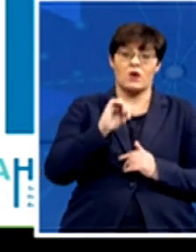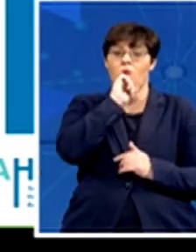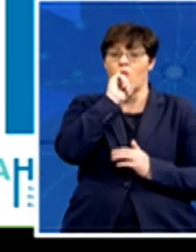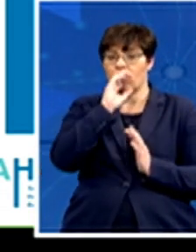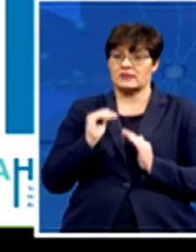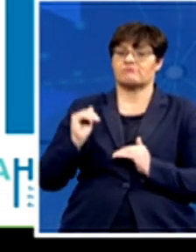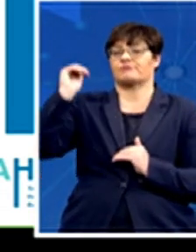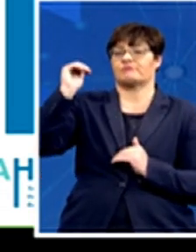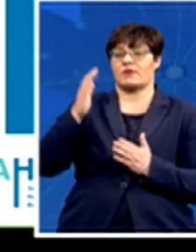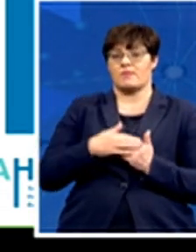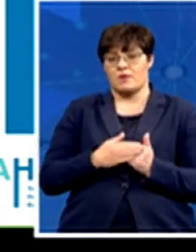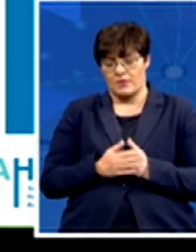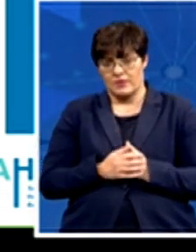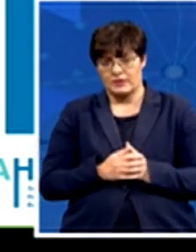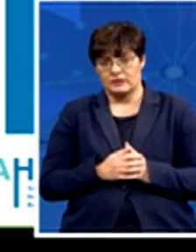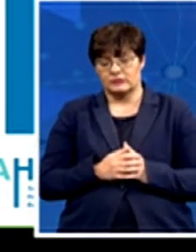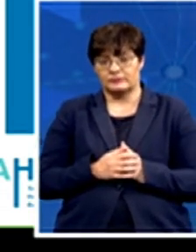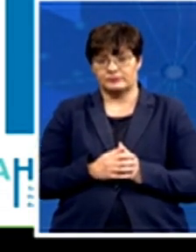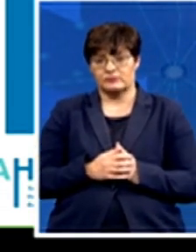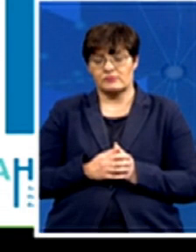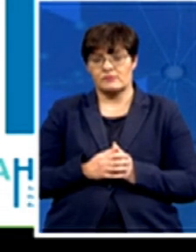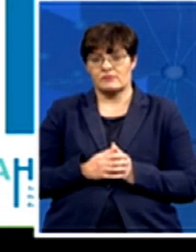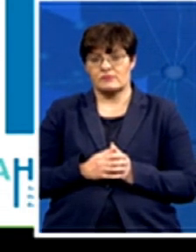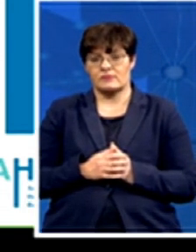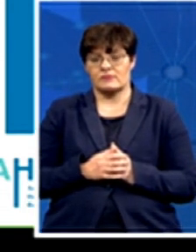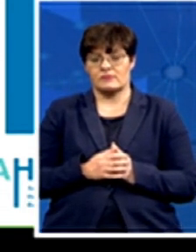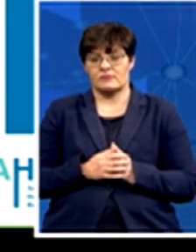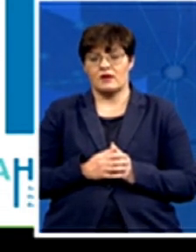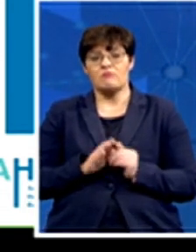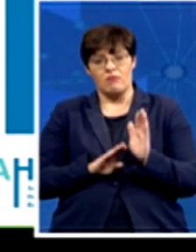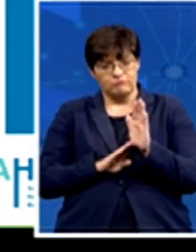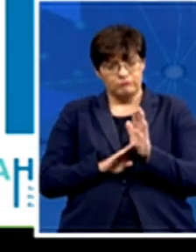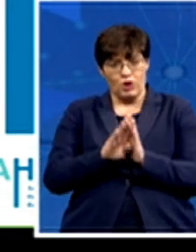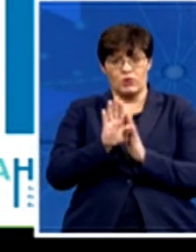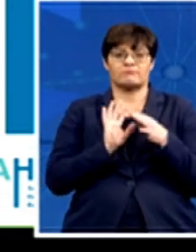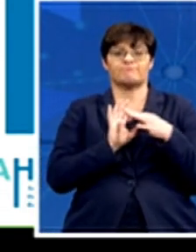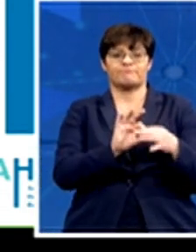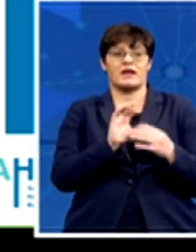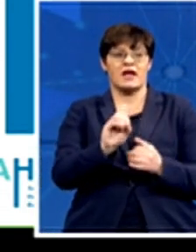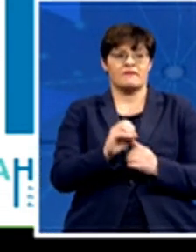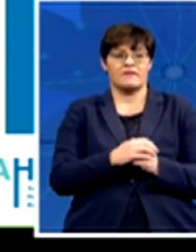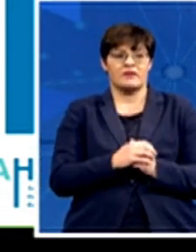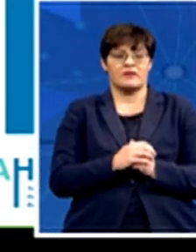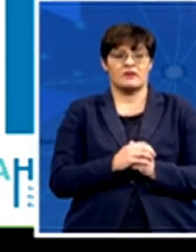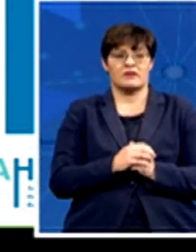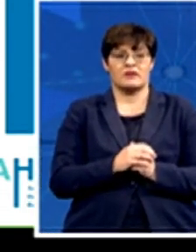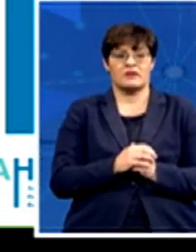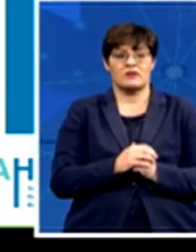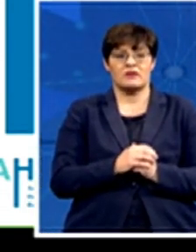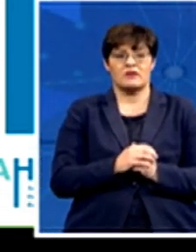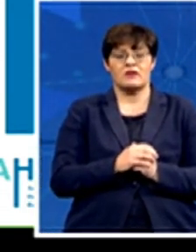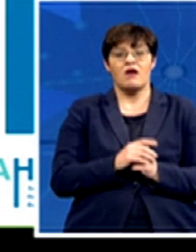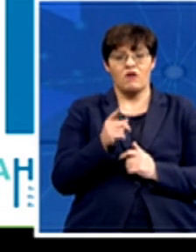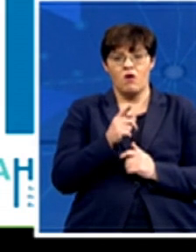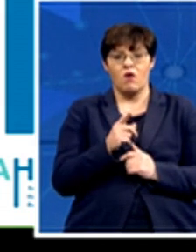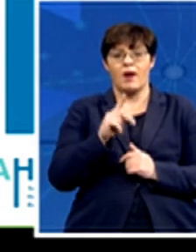we are working, there's progress with regards to the uptake of the MedSafety app. However, if you